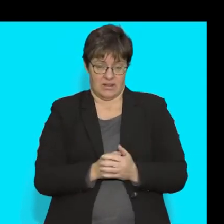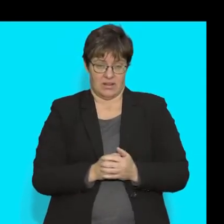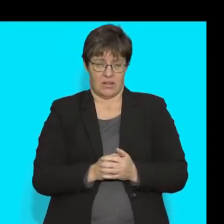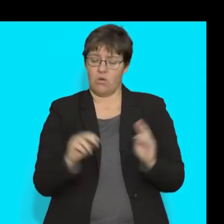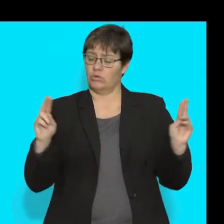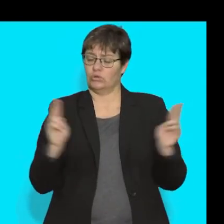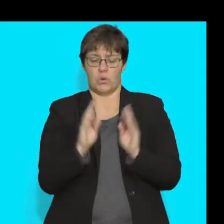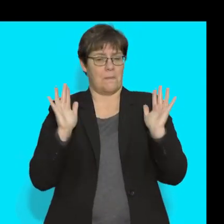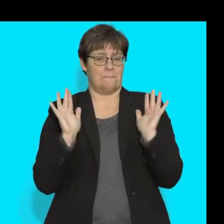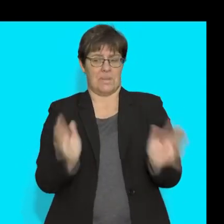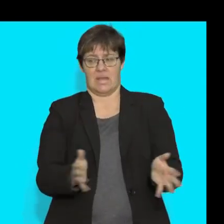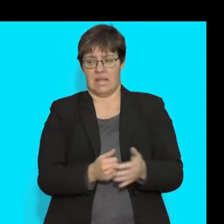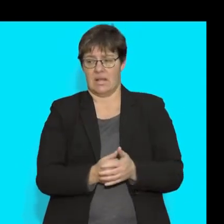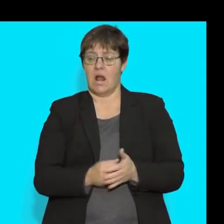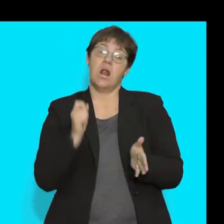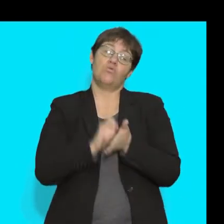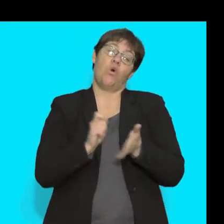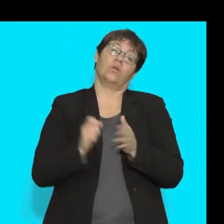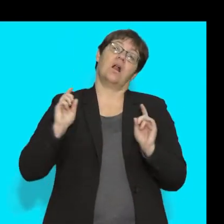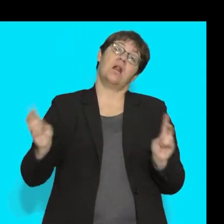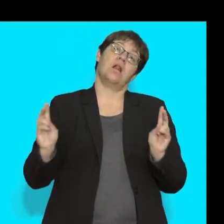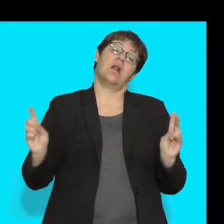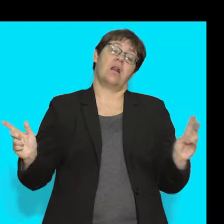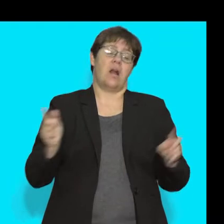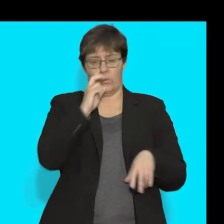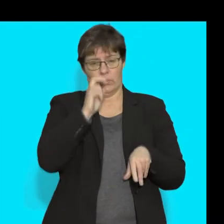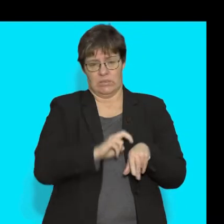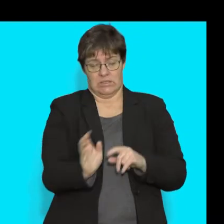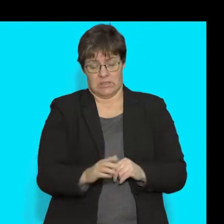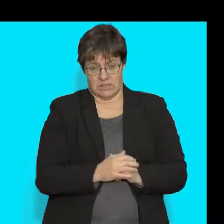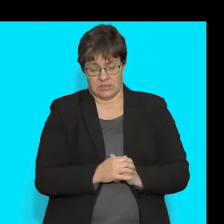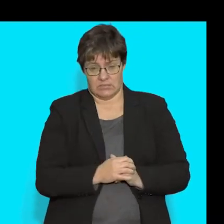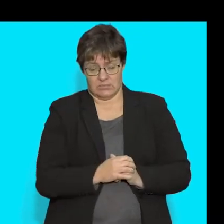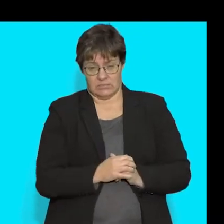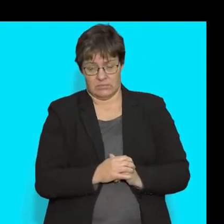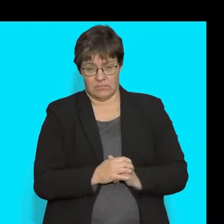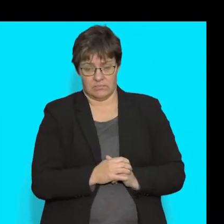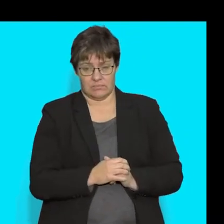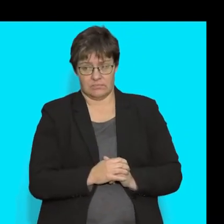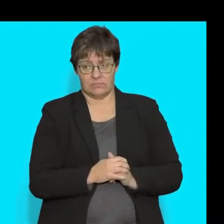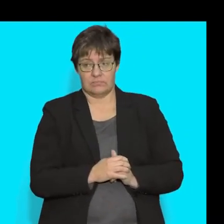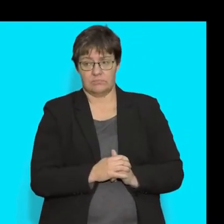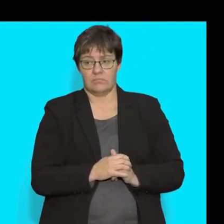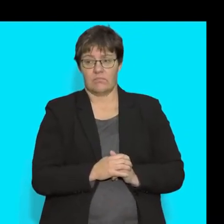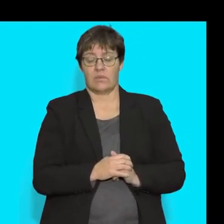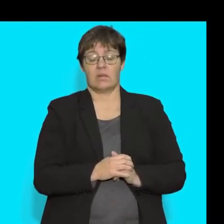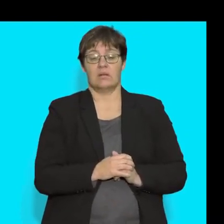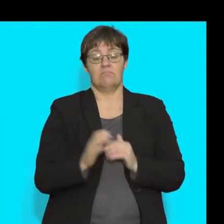Just short like this, you don't need to write full words, please. This is how we do our geometry.